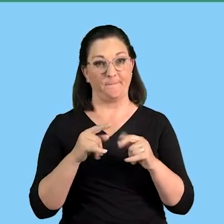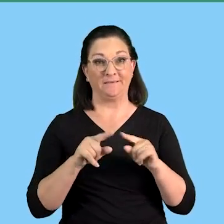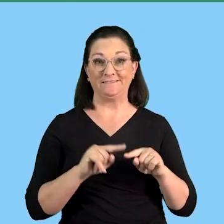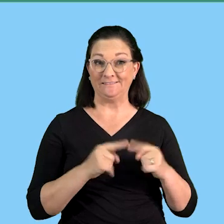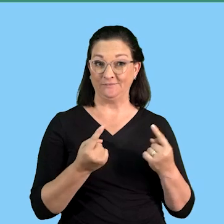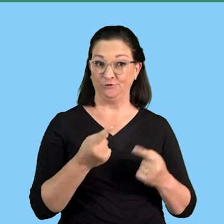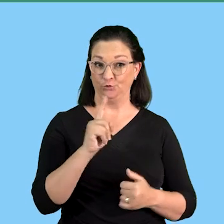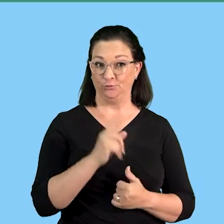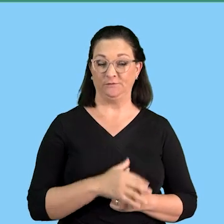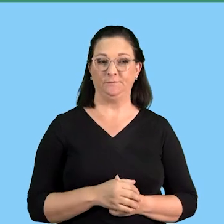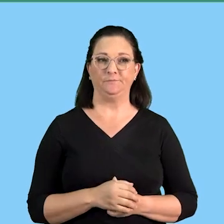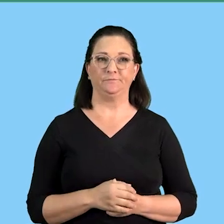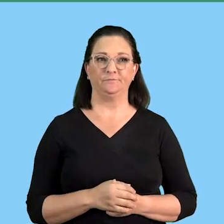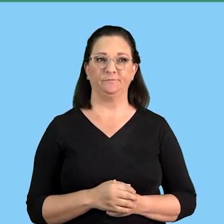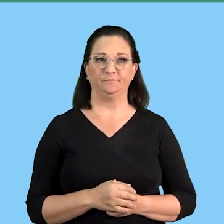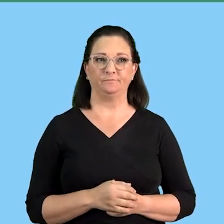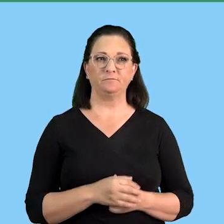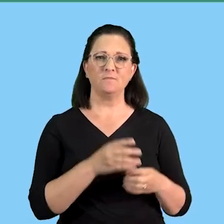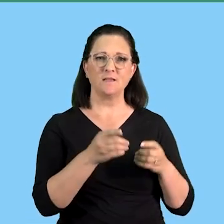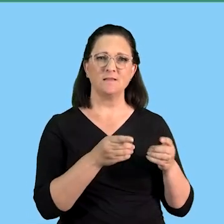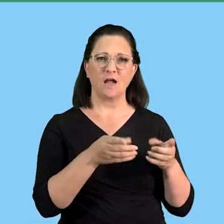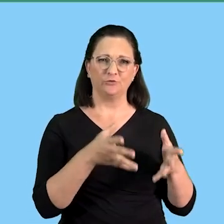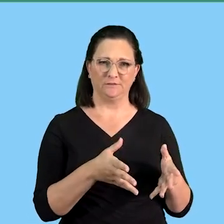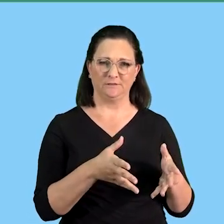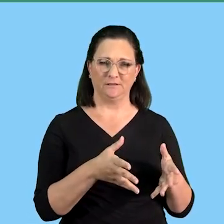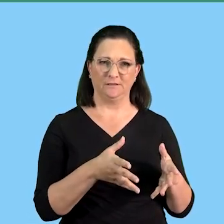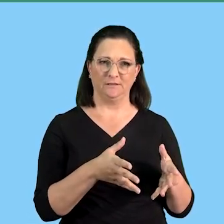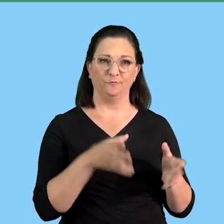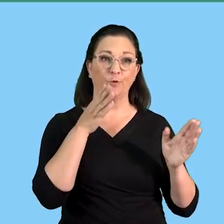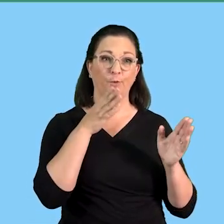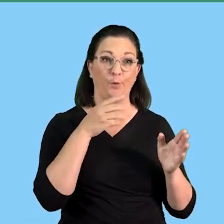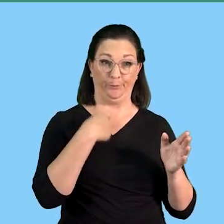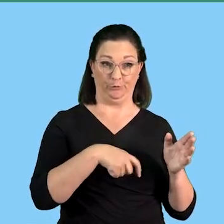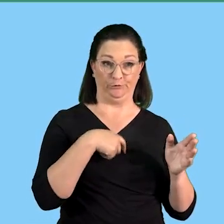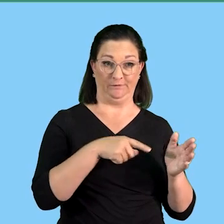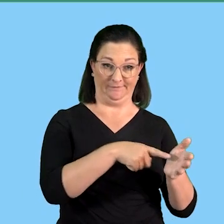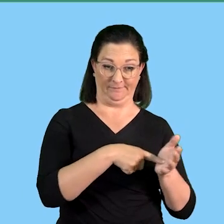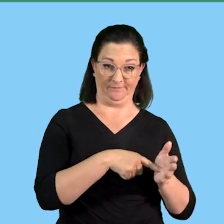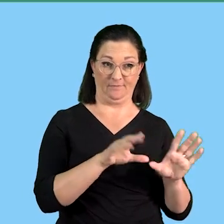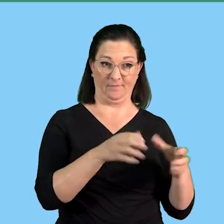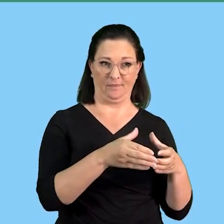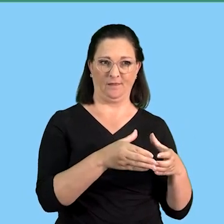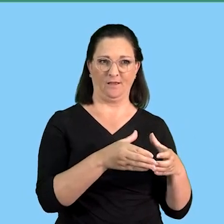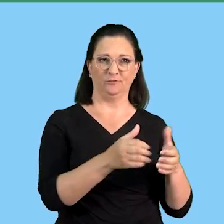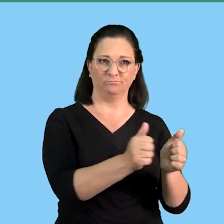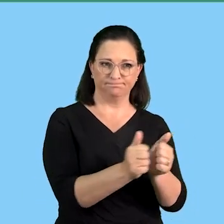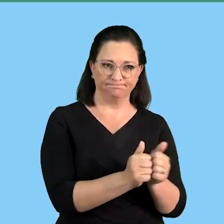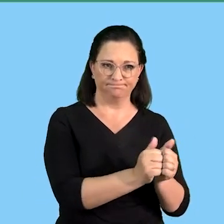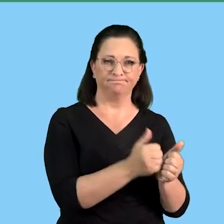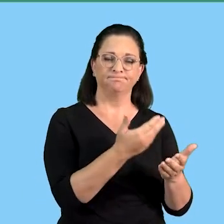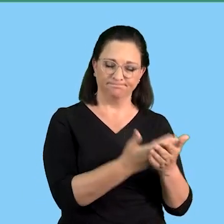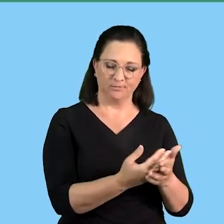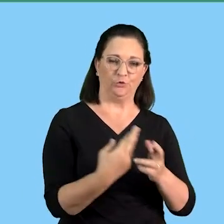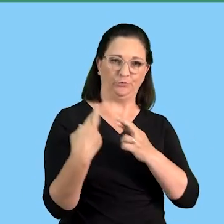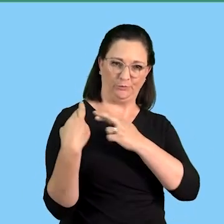is that the directors of a personal liability company are jointly and severally liable for all the